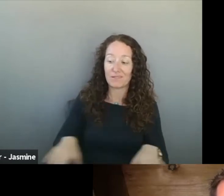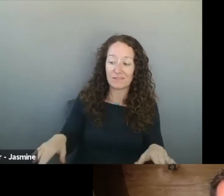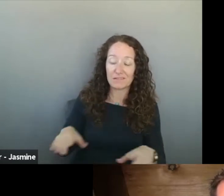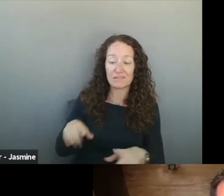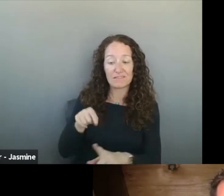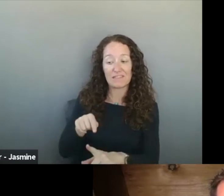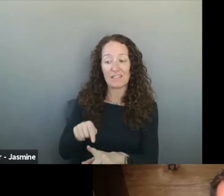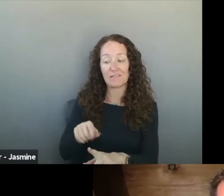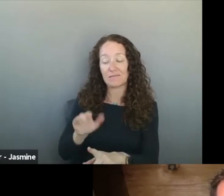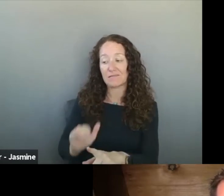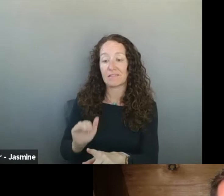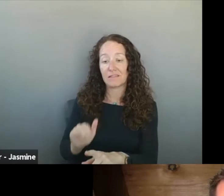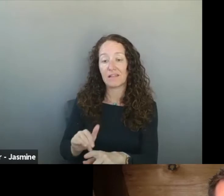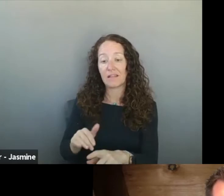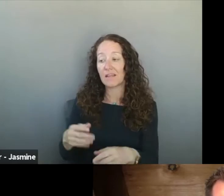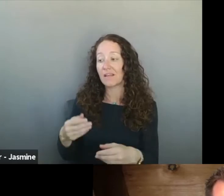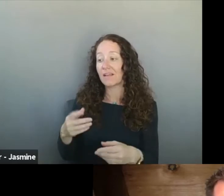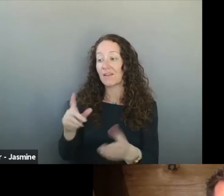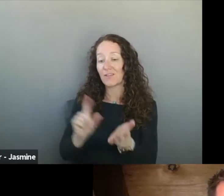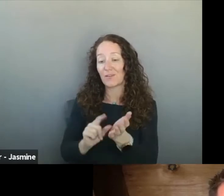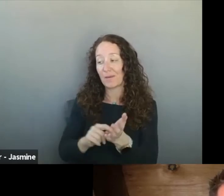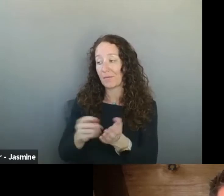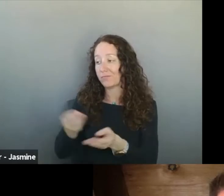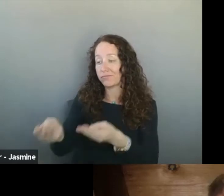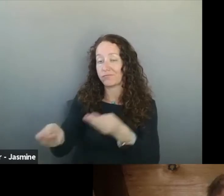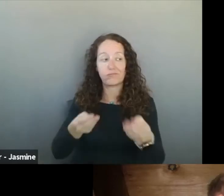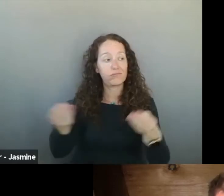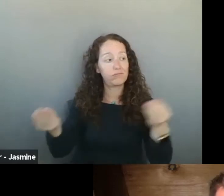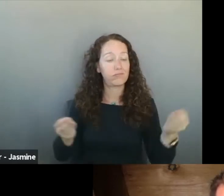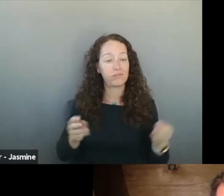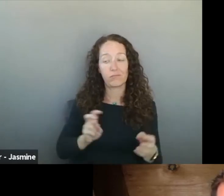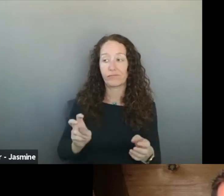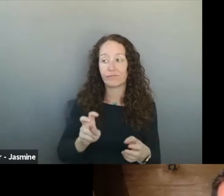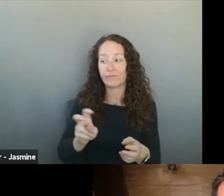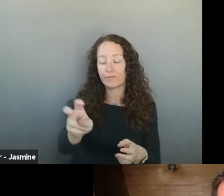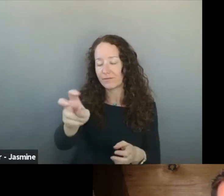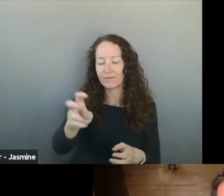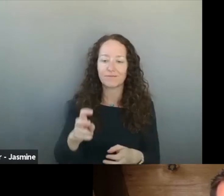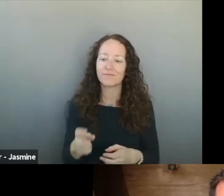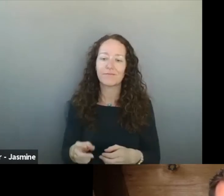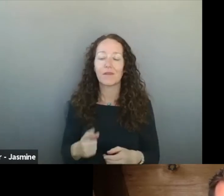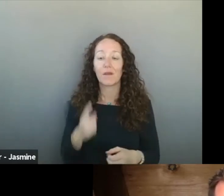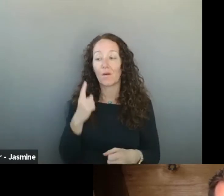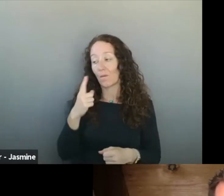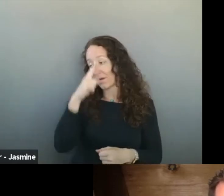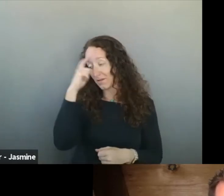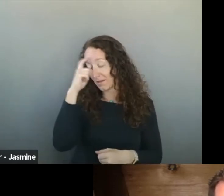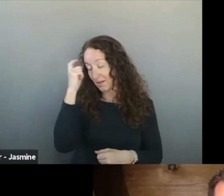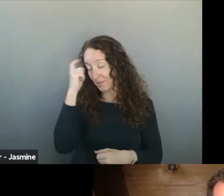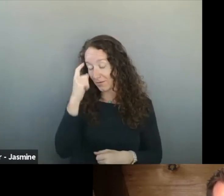Courier Press. Also during a particularly slow summer, he bicycled